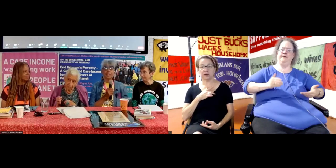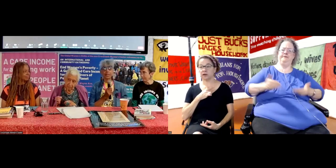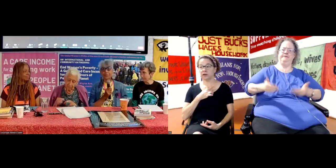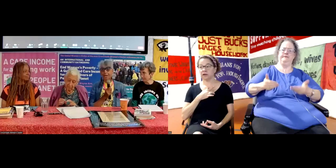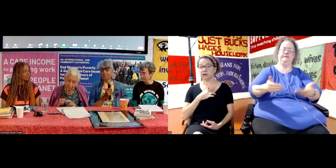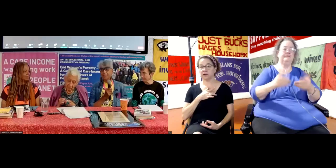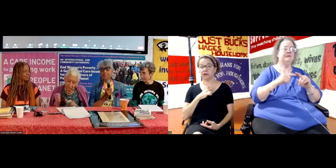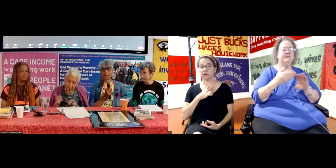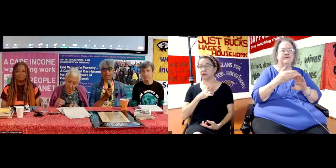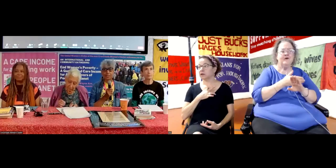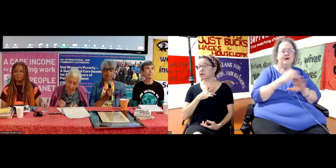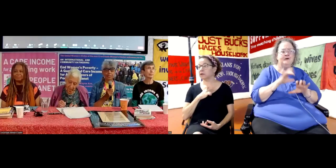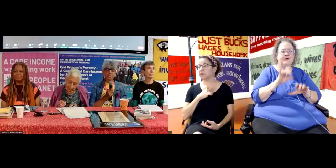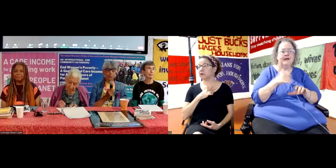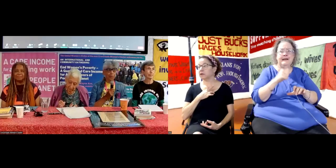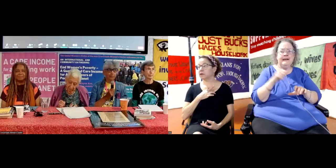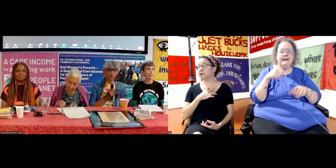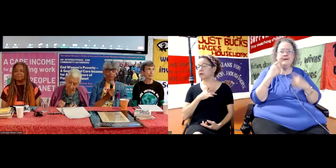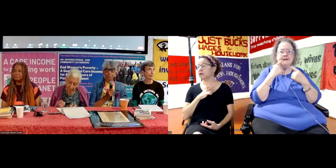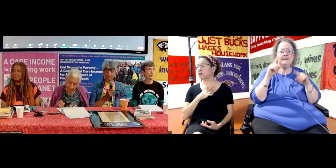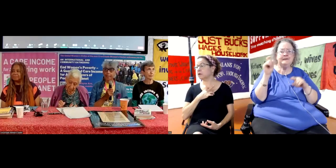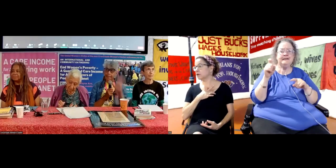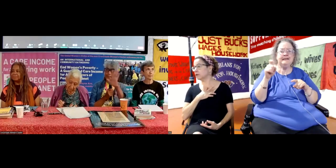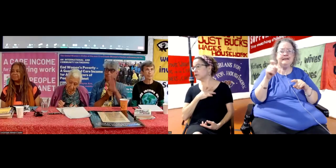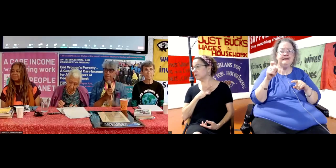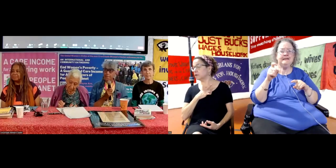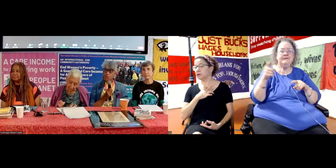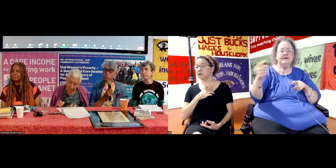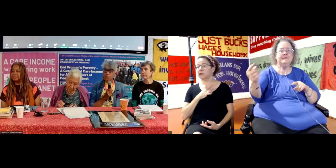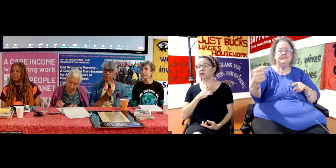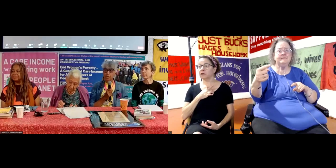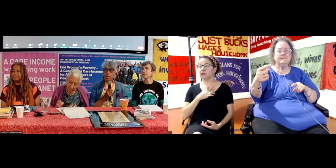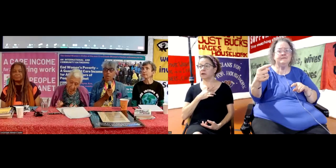that, is there any other announcements that I need to make this morning for everyone?